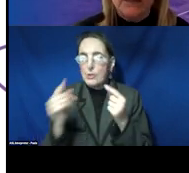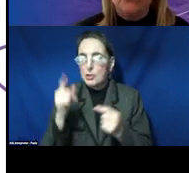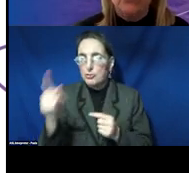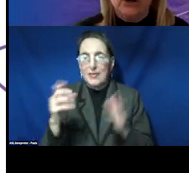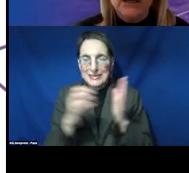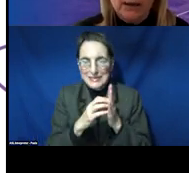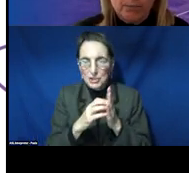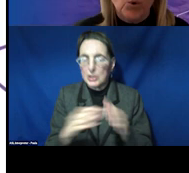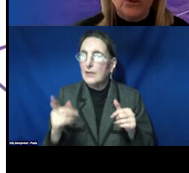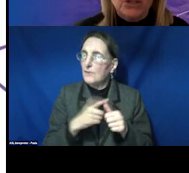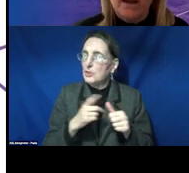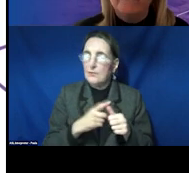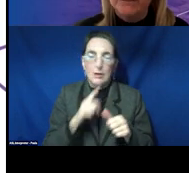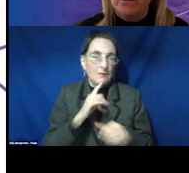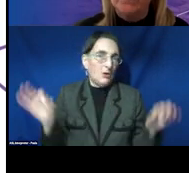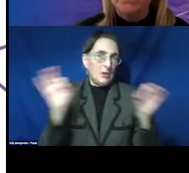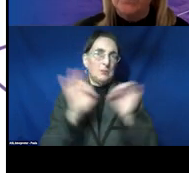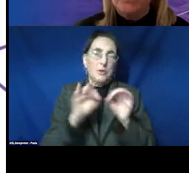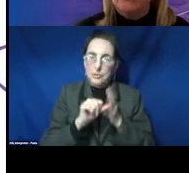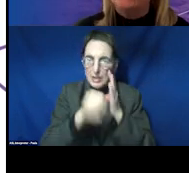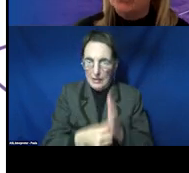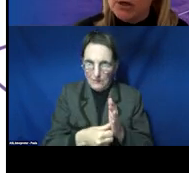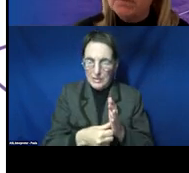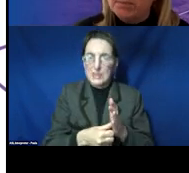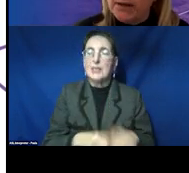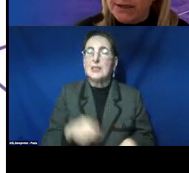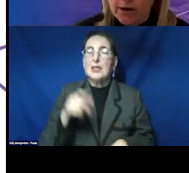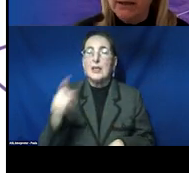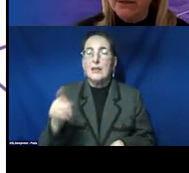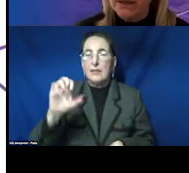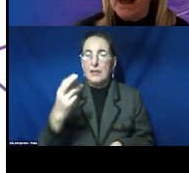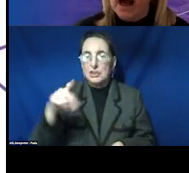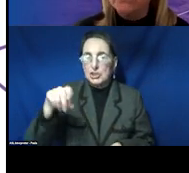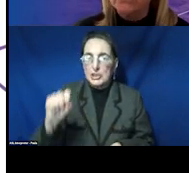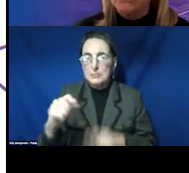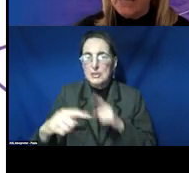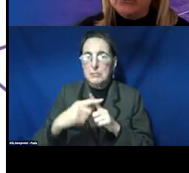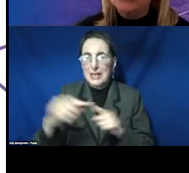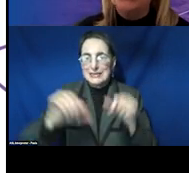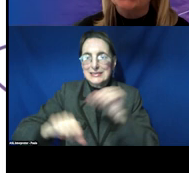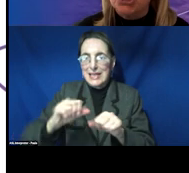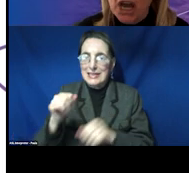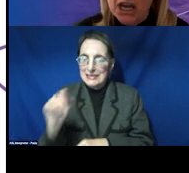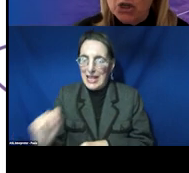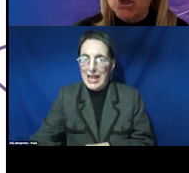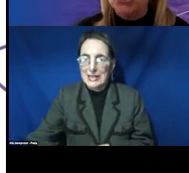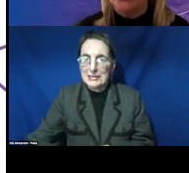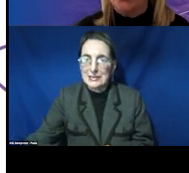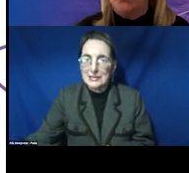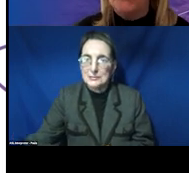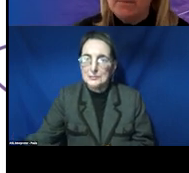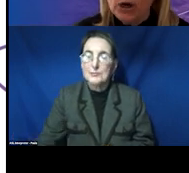of all, it's very important to emphasize that the CHIPS Plus Science Act actually